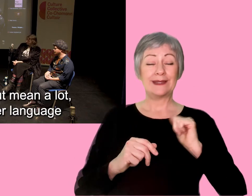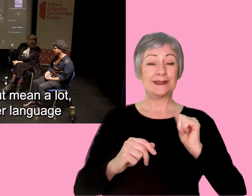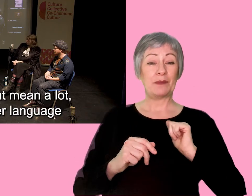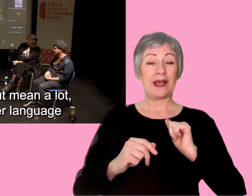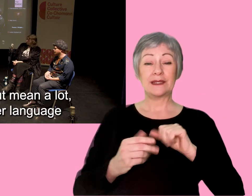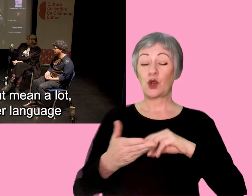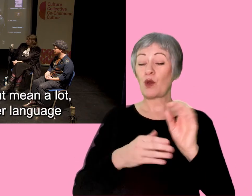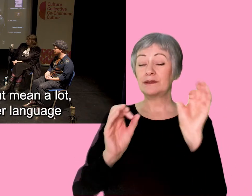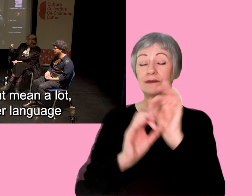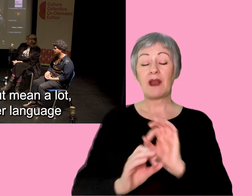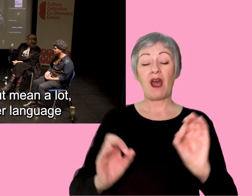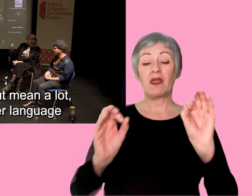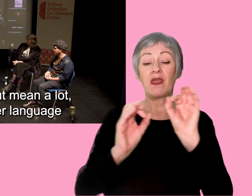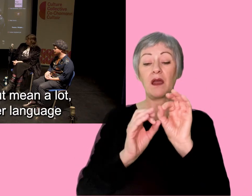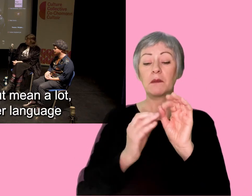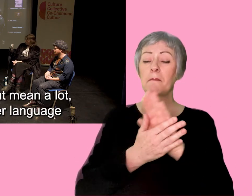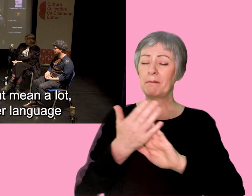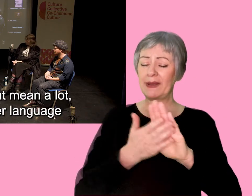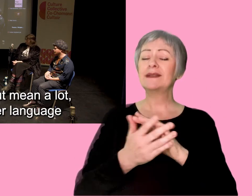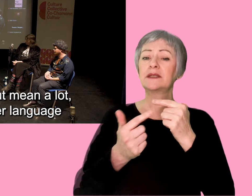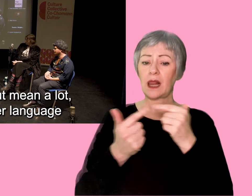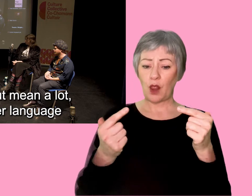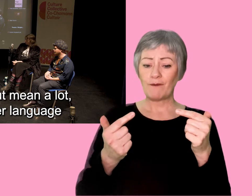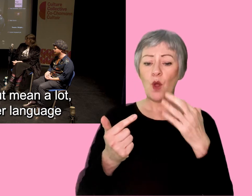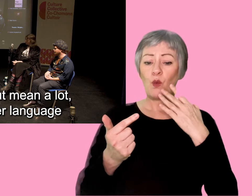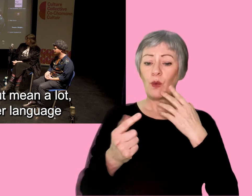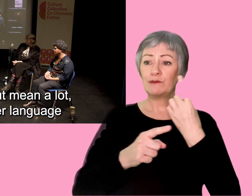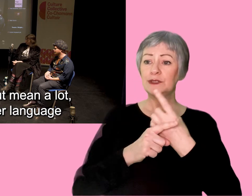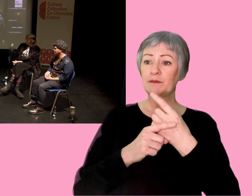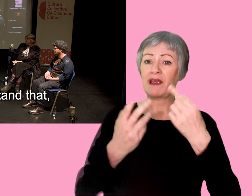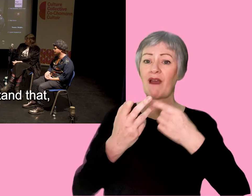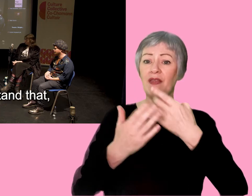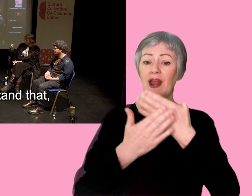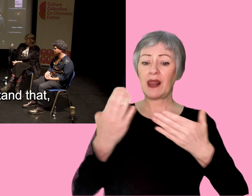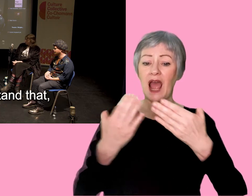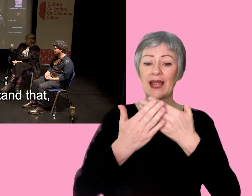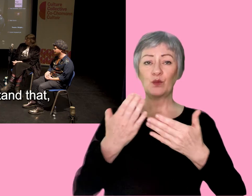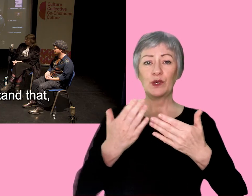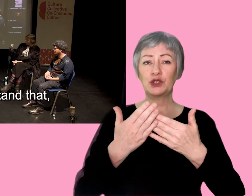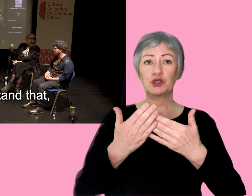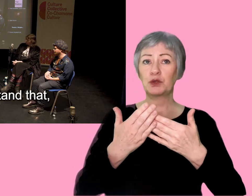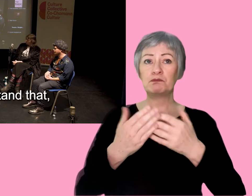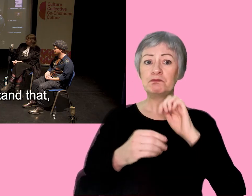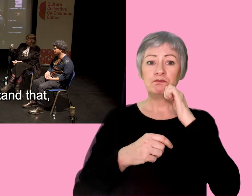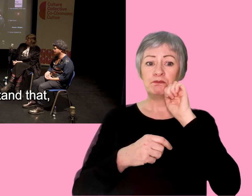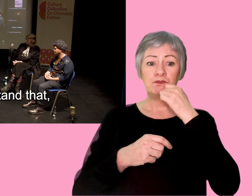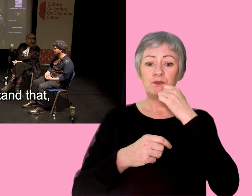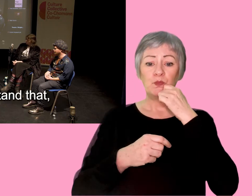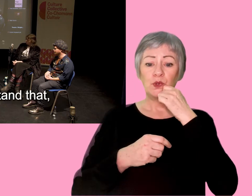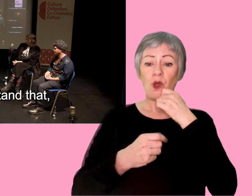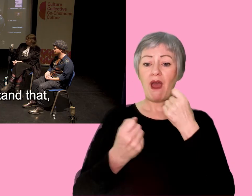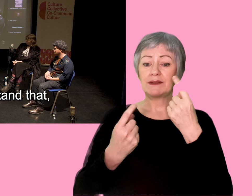Respecting costs nothing but mean a lot. But when you speak other language and people not understand